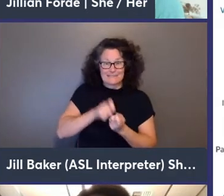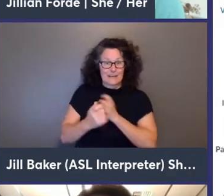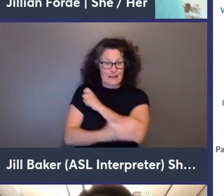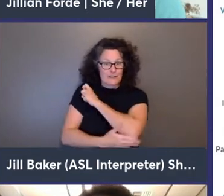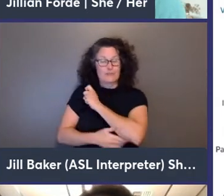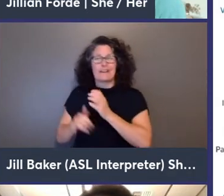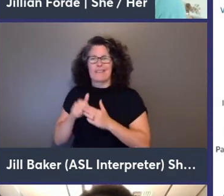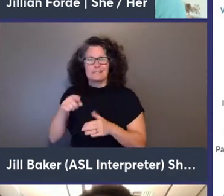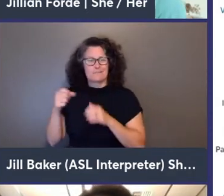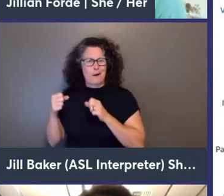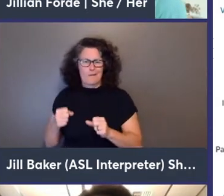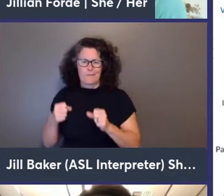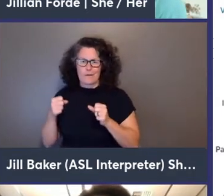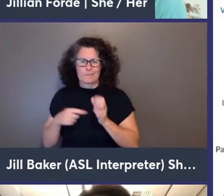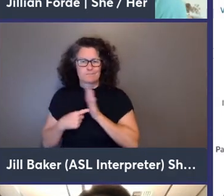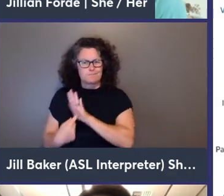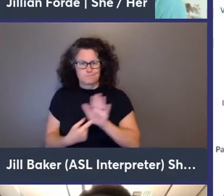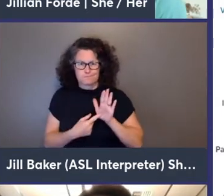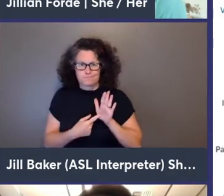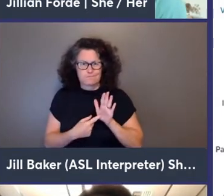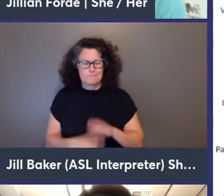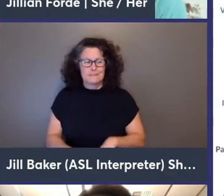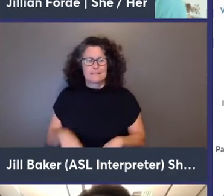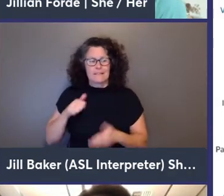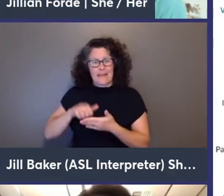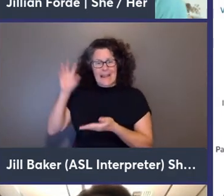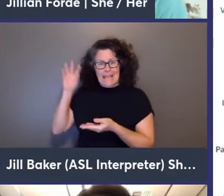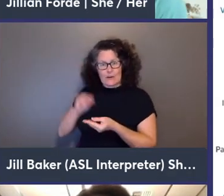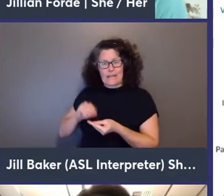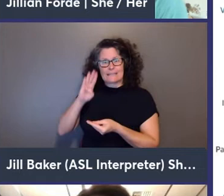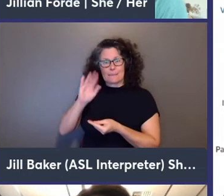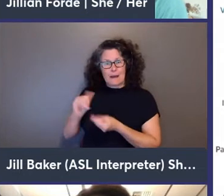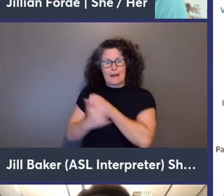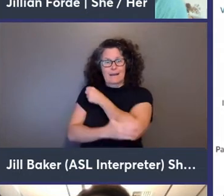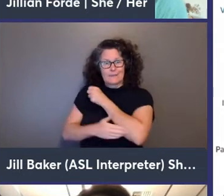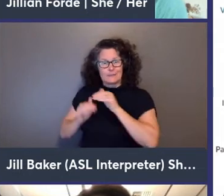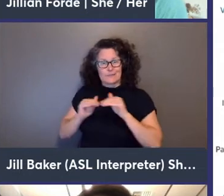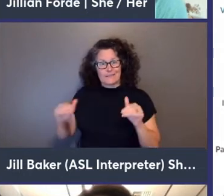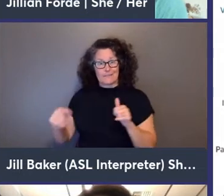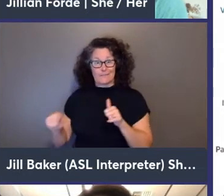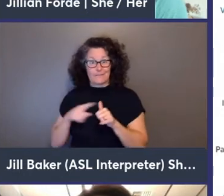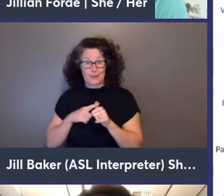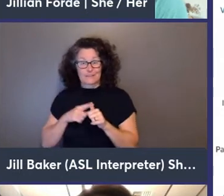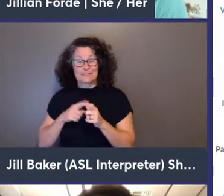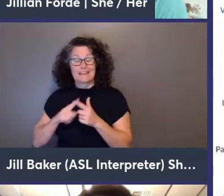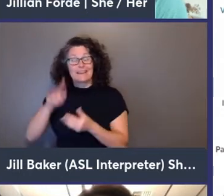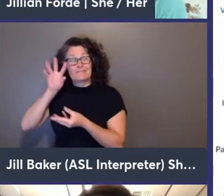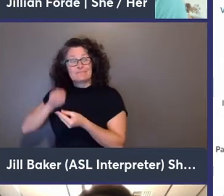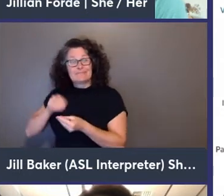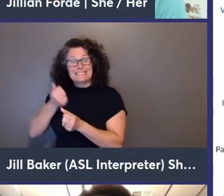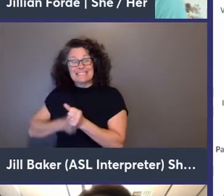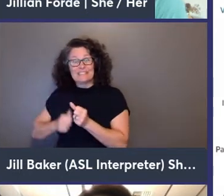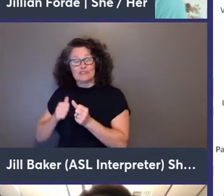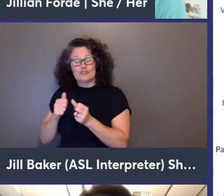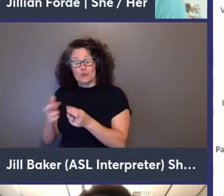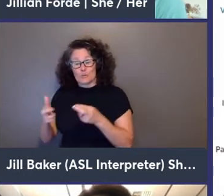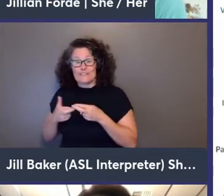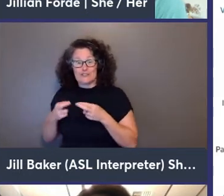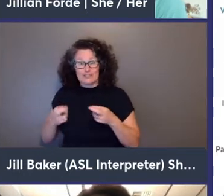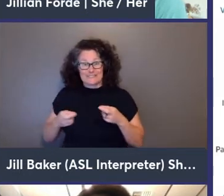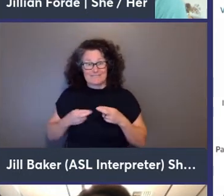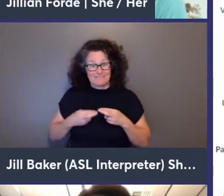powerful of the LAC expression. It aggregates by country level first, then aggregate by region level.